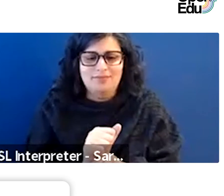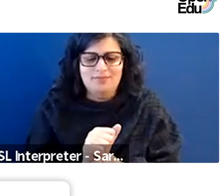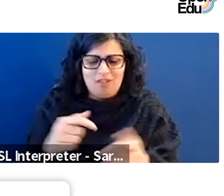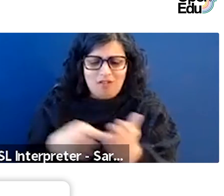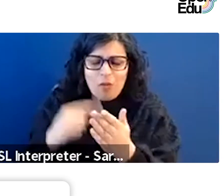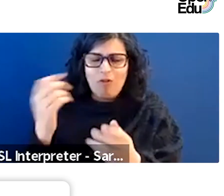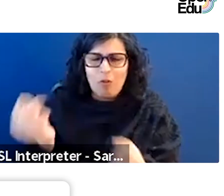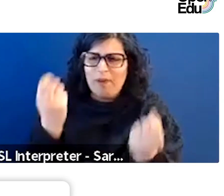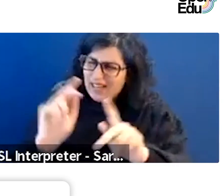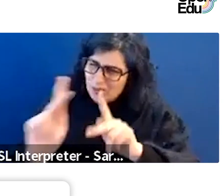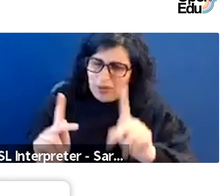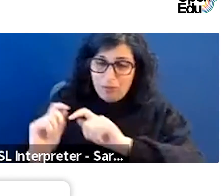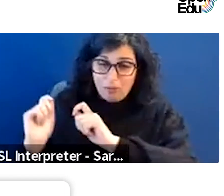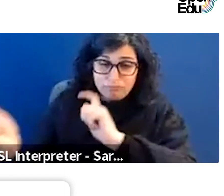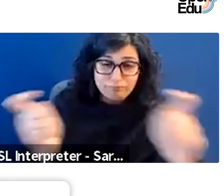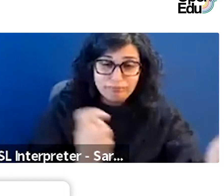affordable.